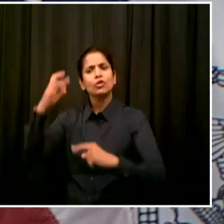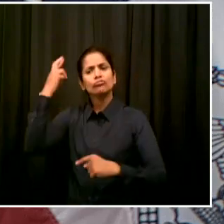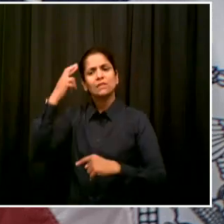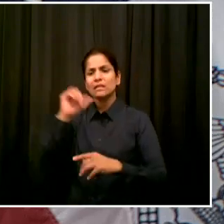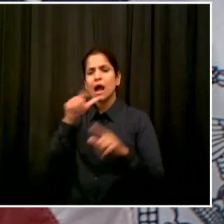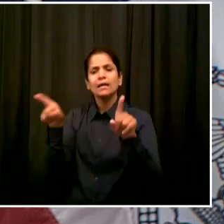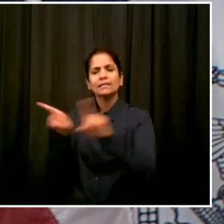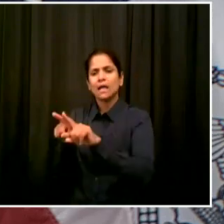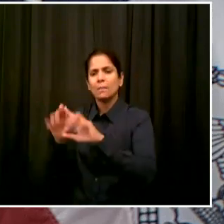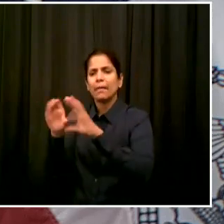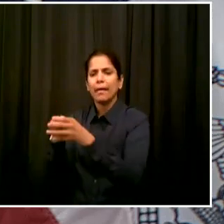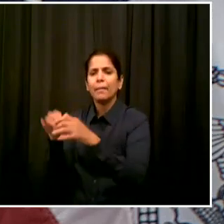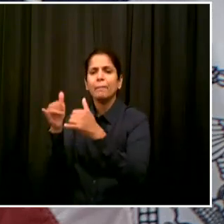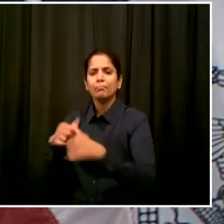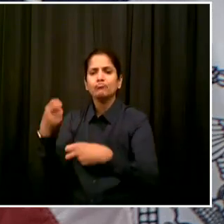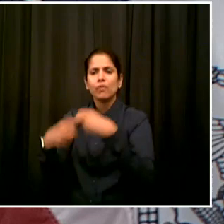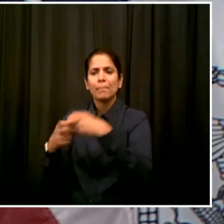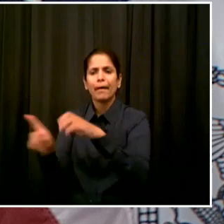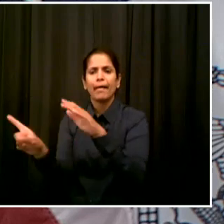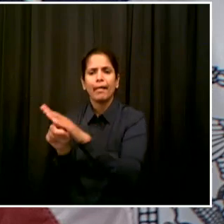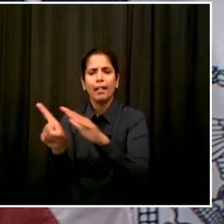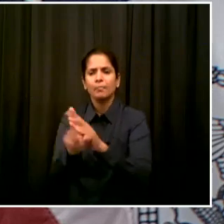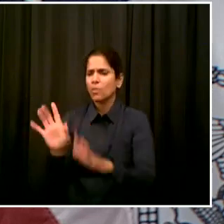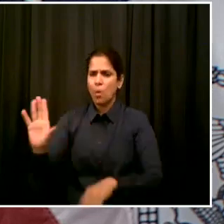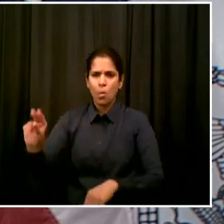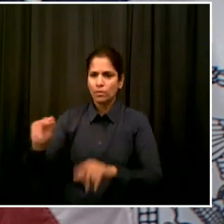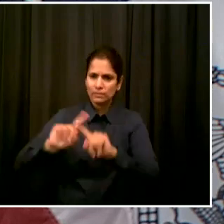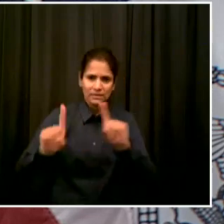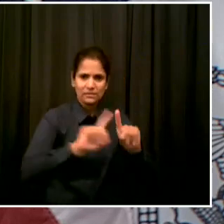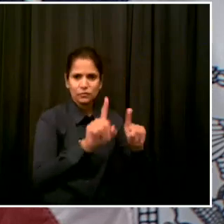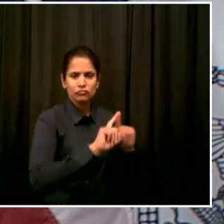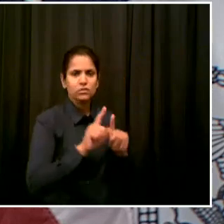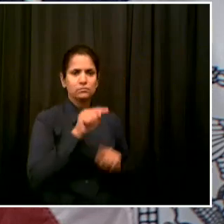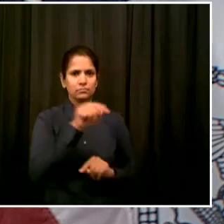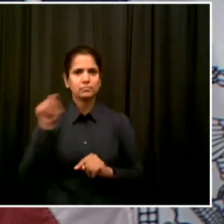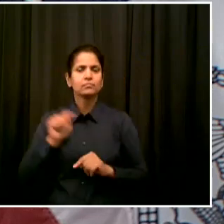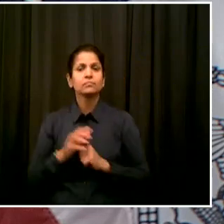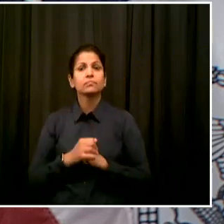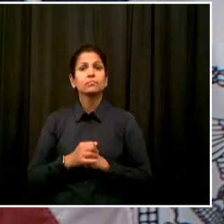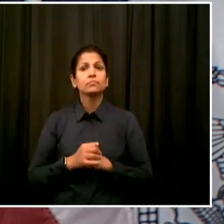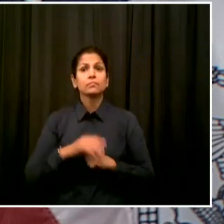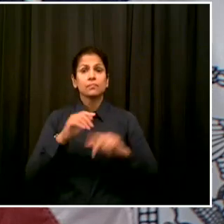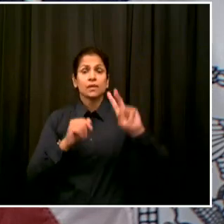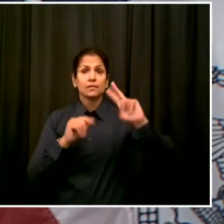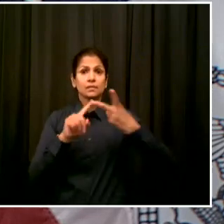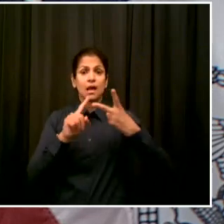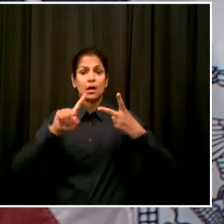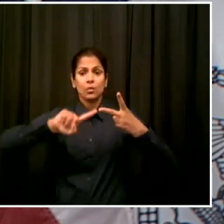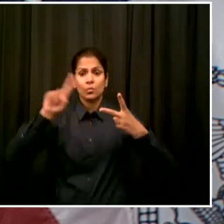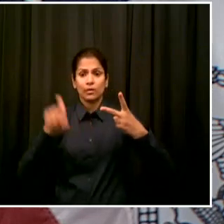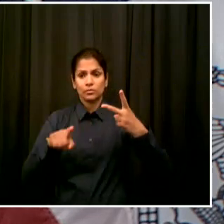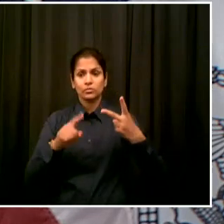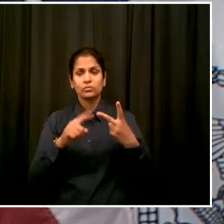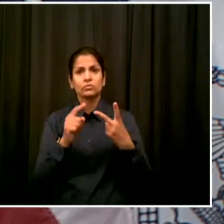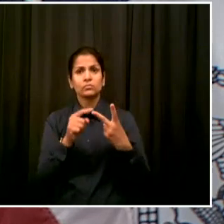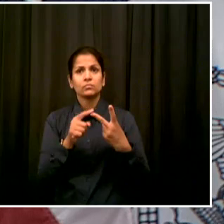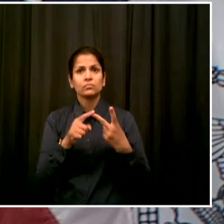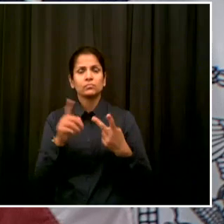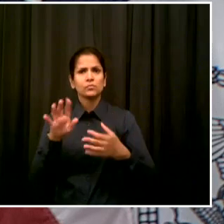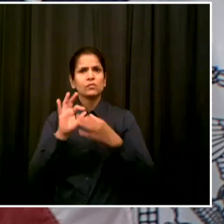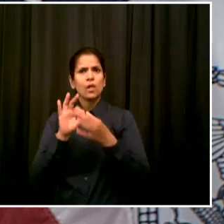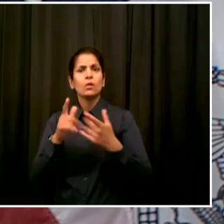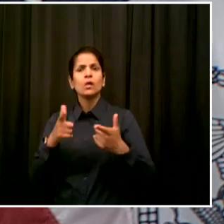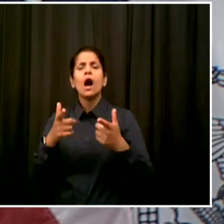Thank you. And I had a question on a separate topic. In terms of the cooling plan, some of what the